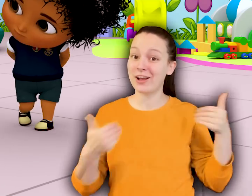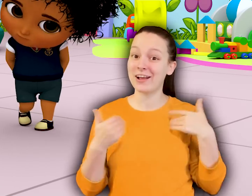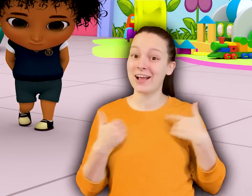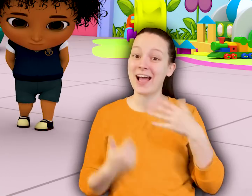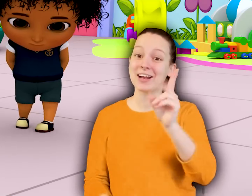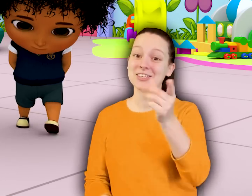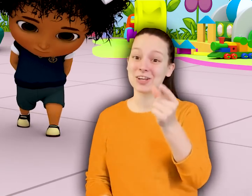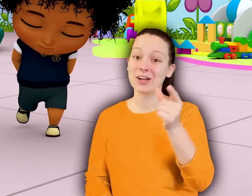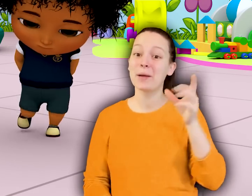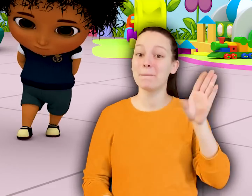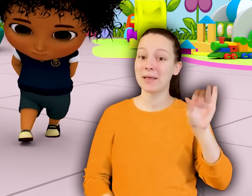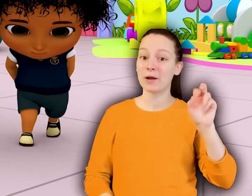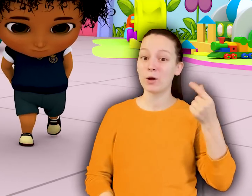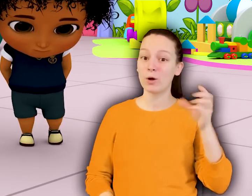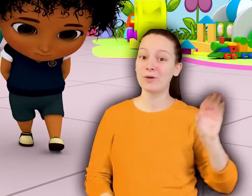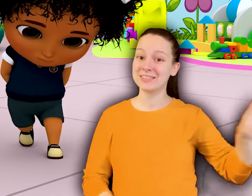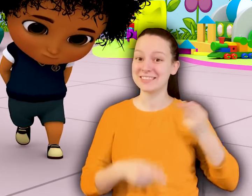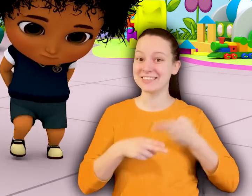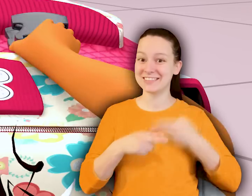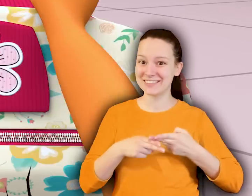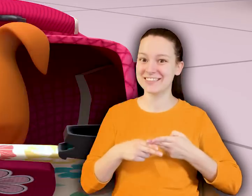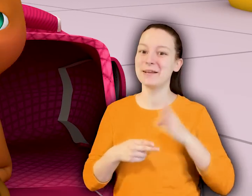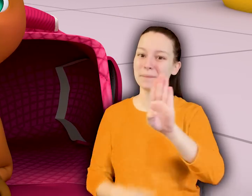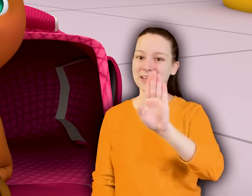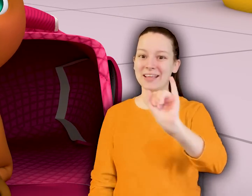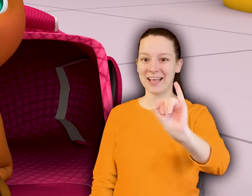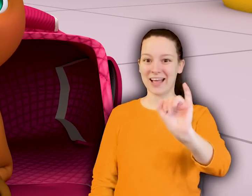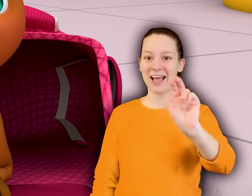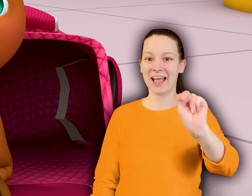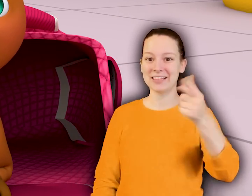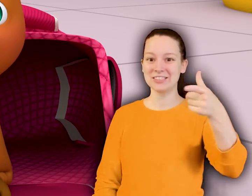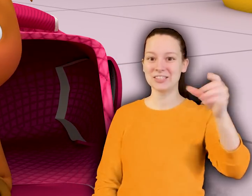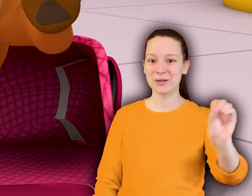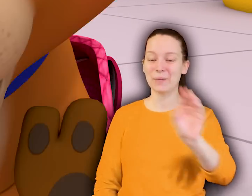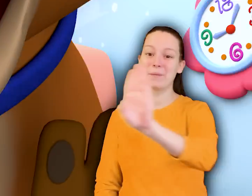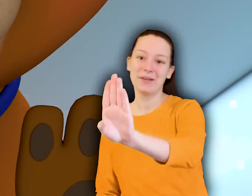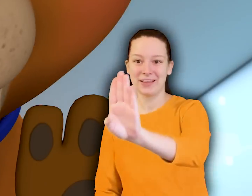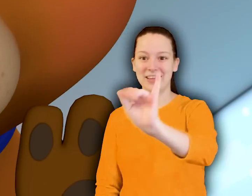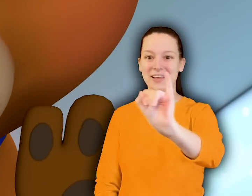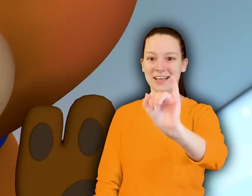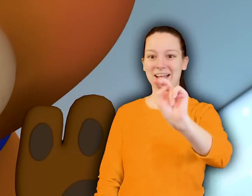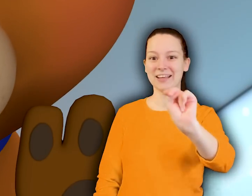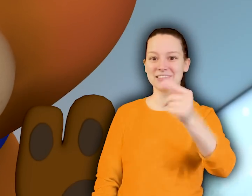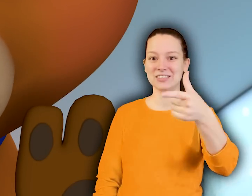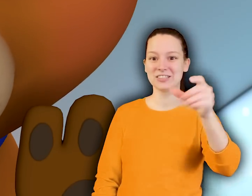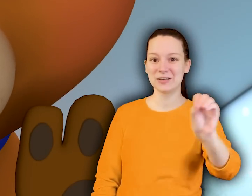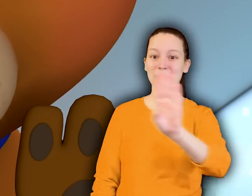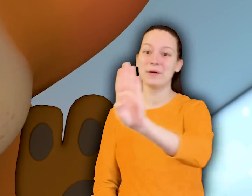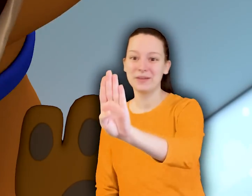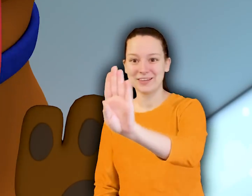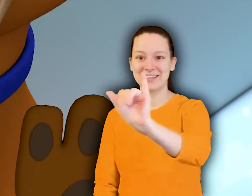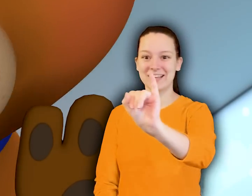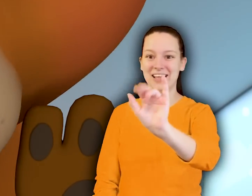there was a farmer had a dog and Bingle was his name b i n g o b i